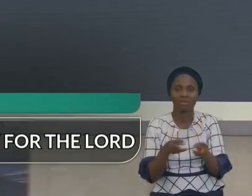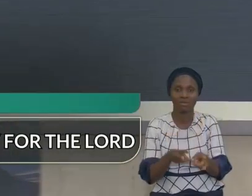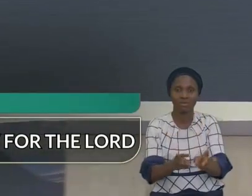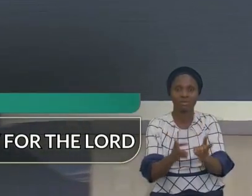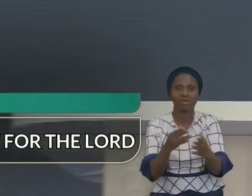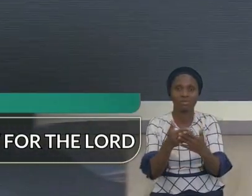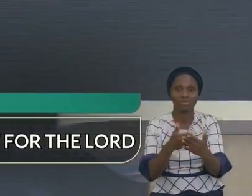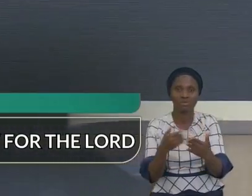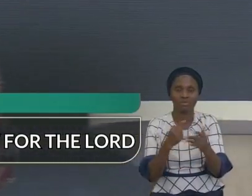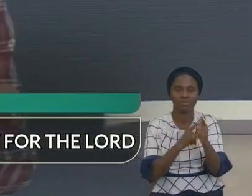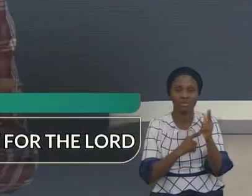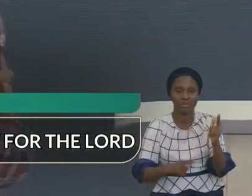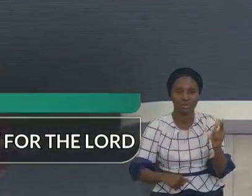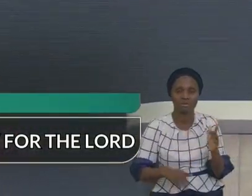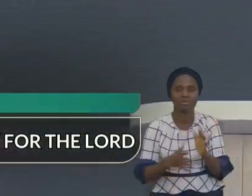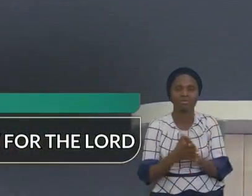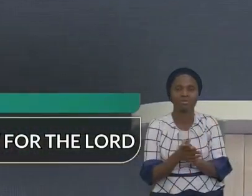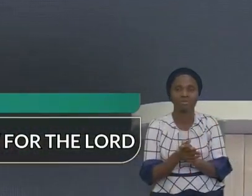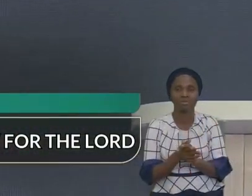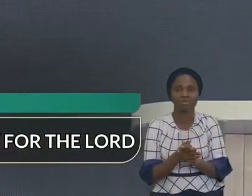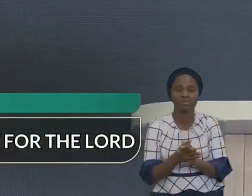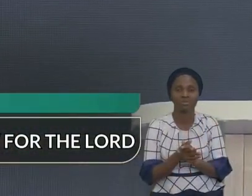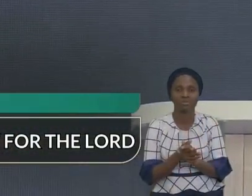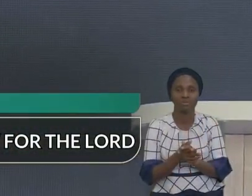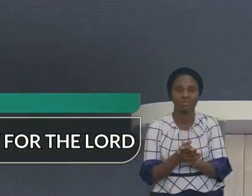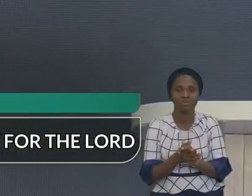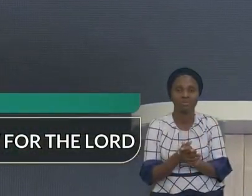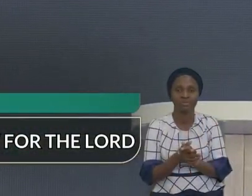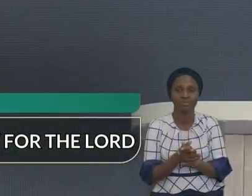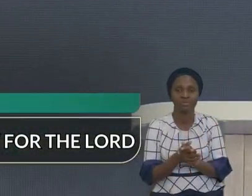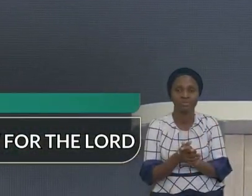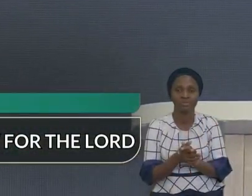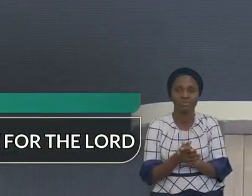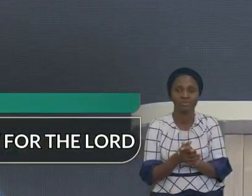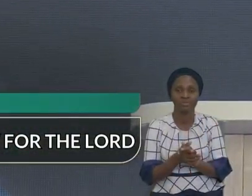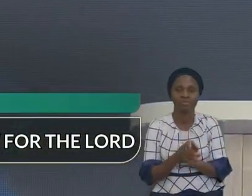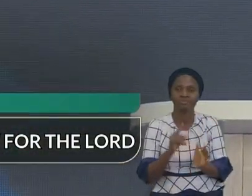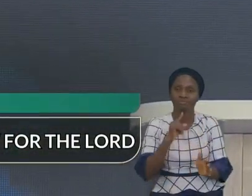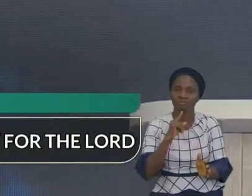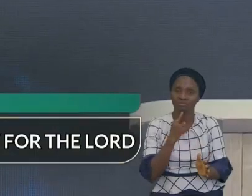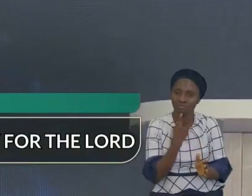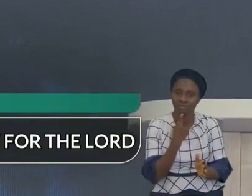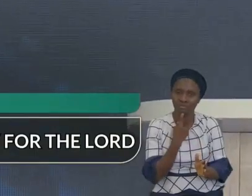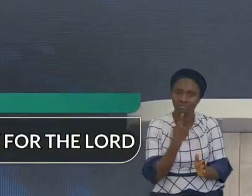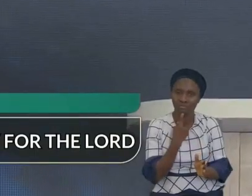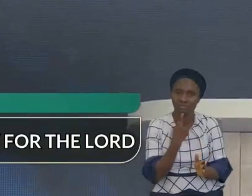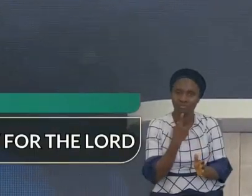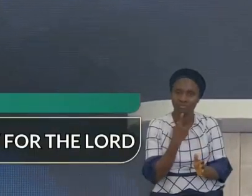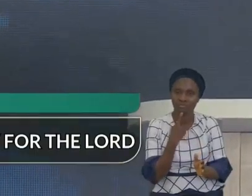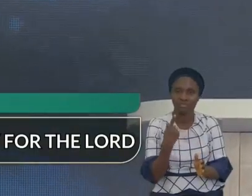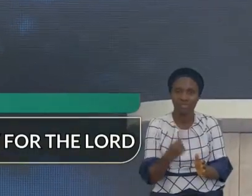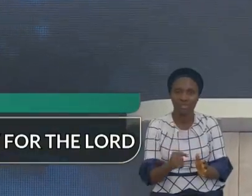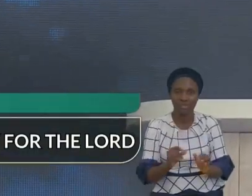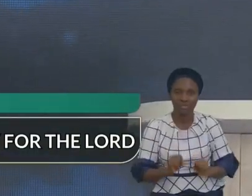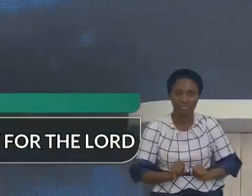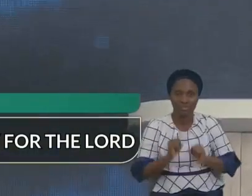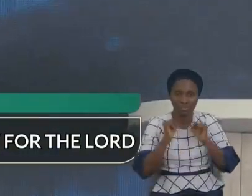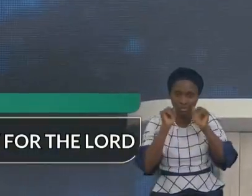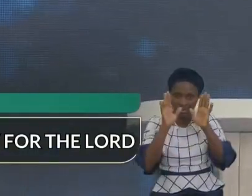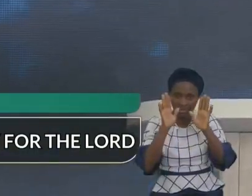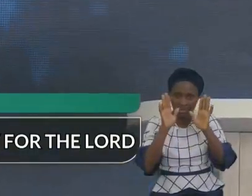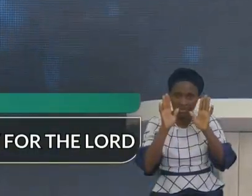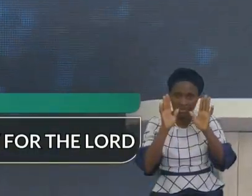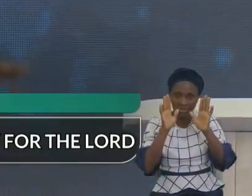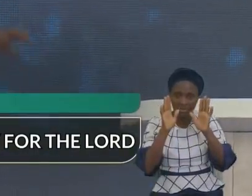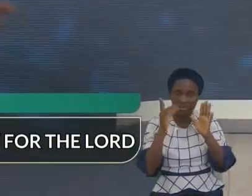The diligence, the commitment, the consecration, the one mind,